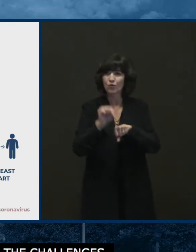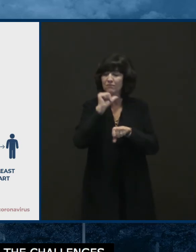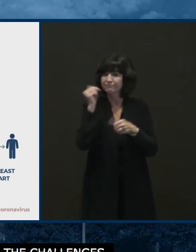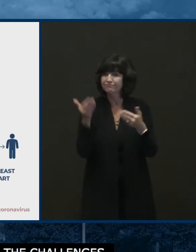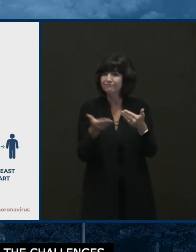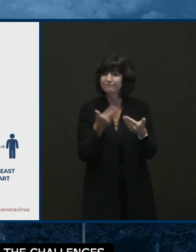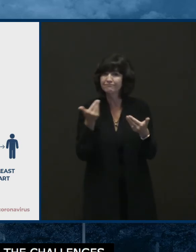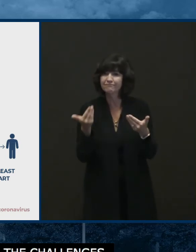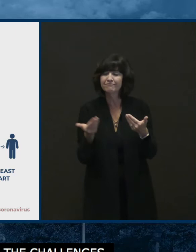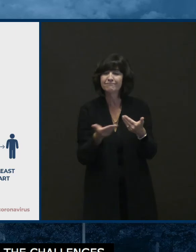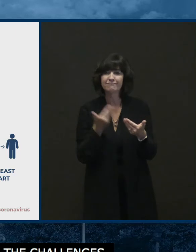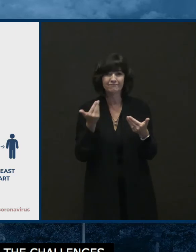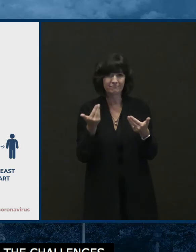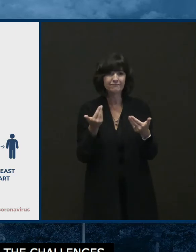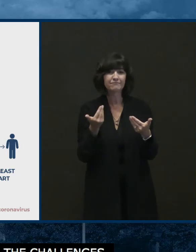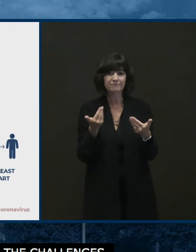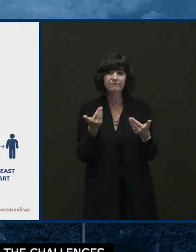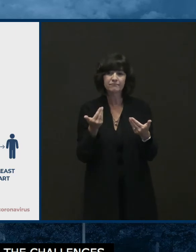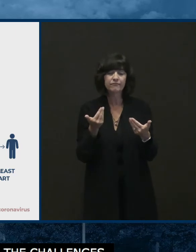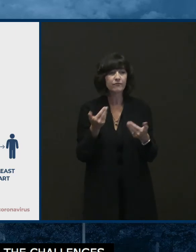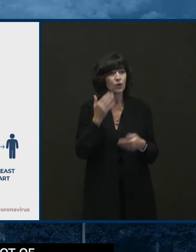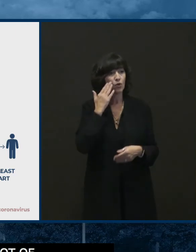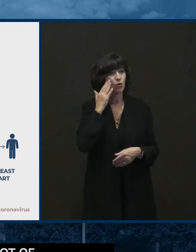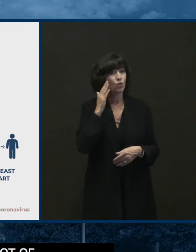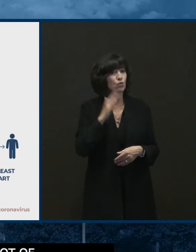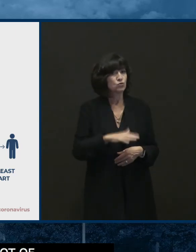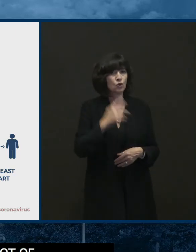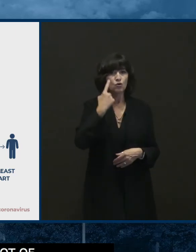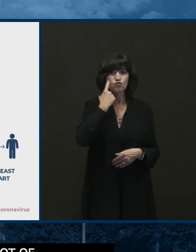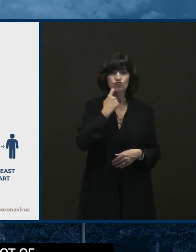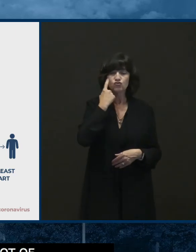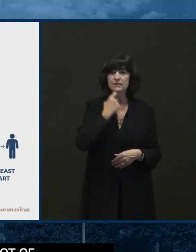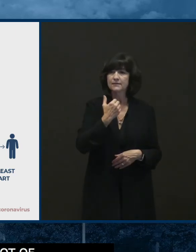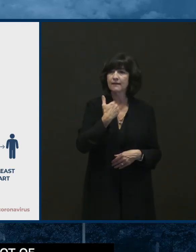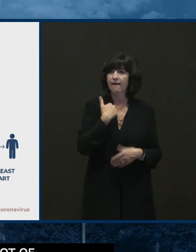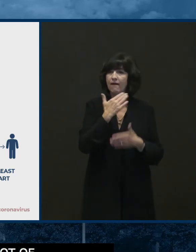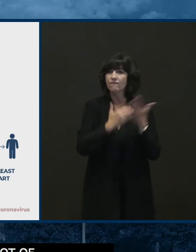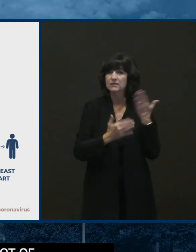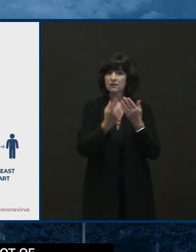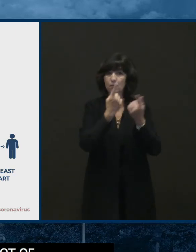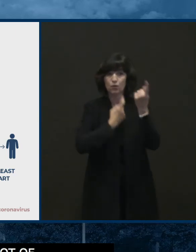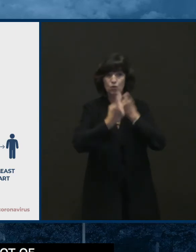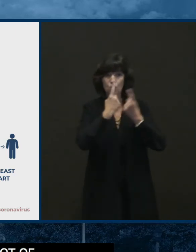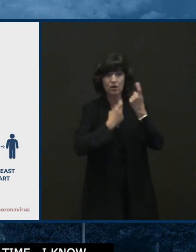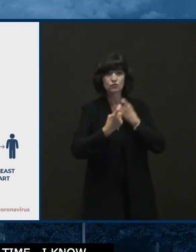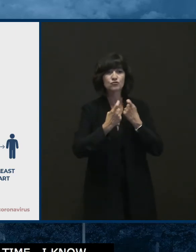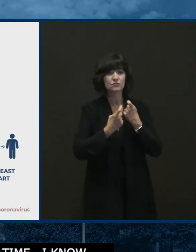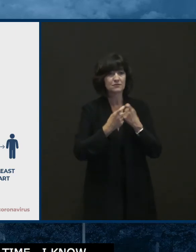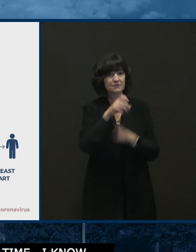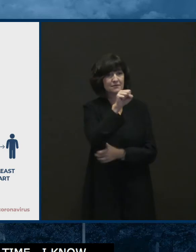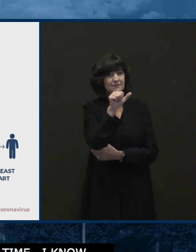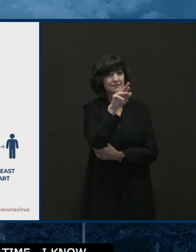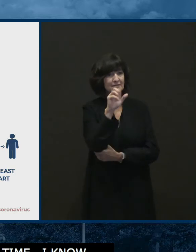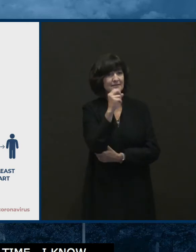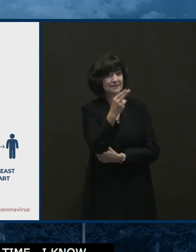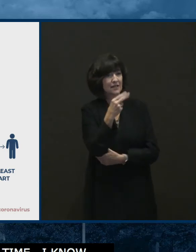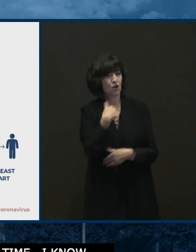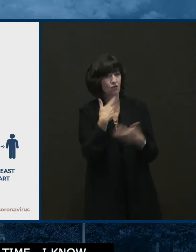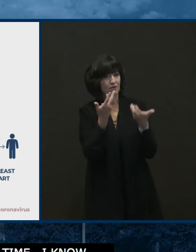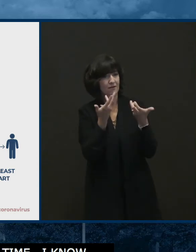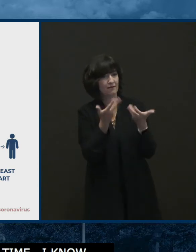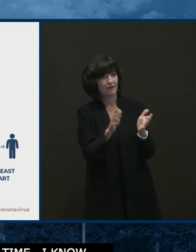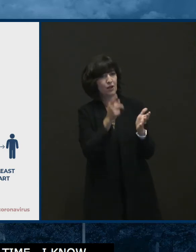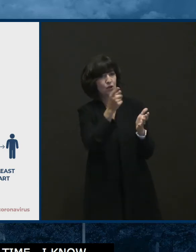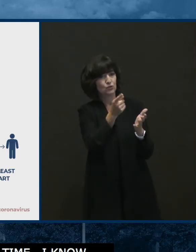know we've had some pre-submitted questions, and we have media in the room, and Sarah, we give you the floor if you